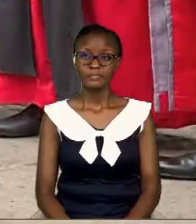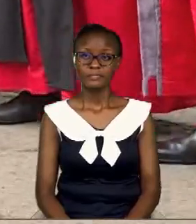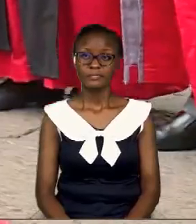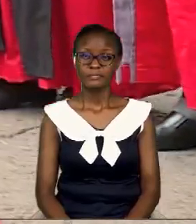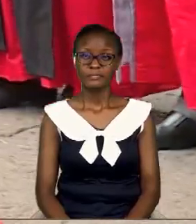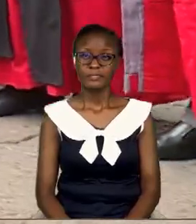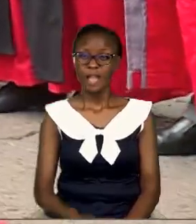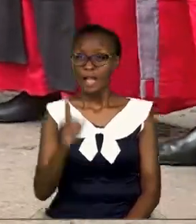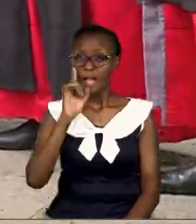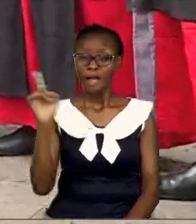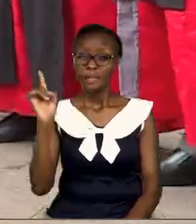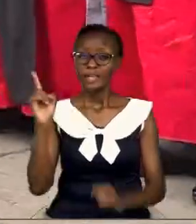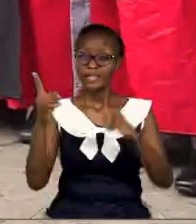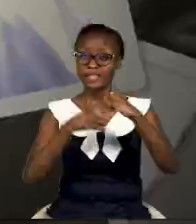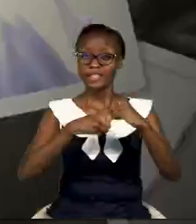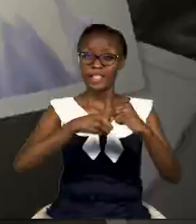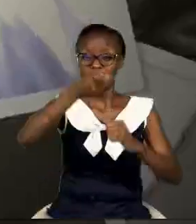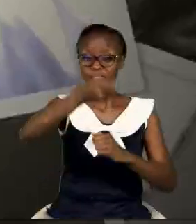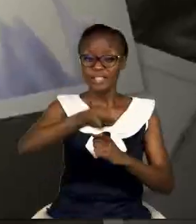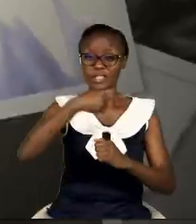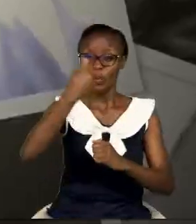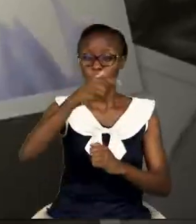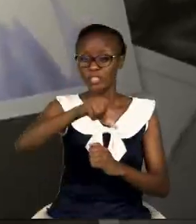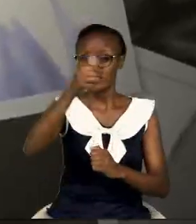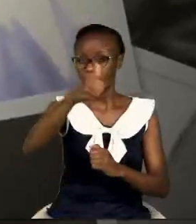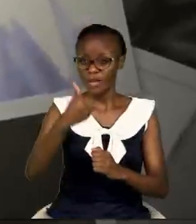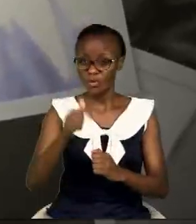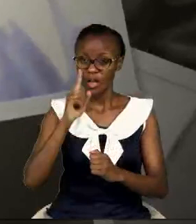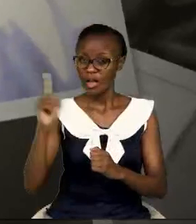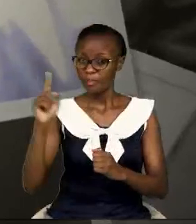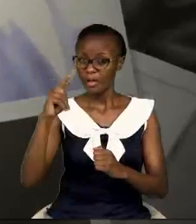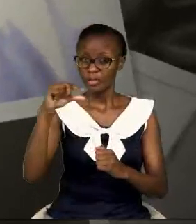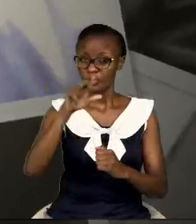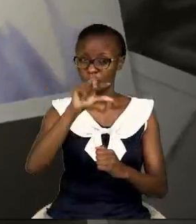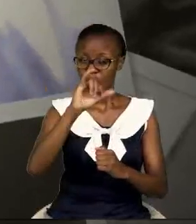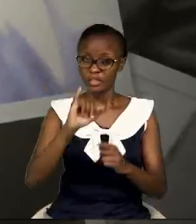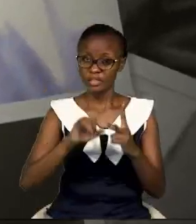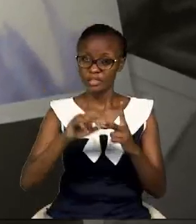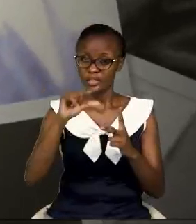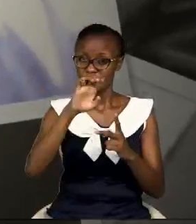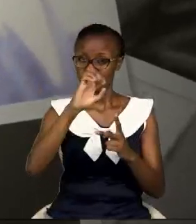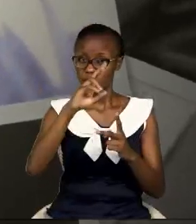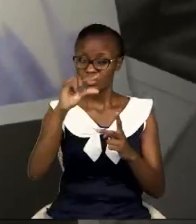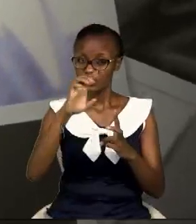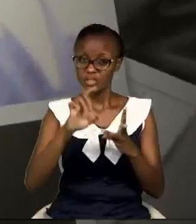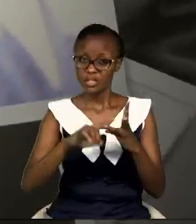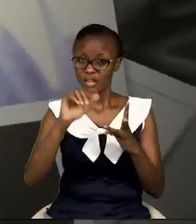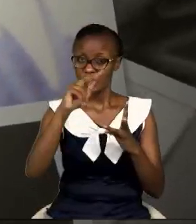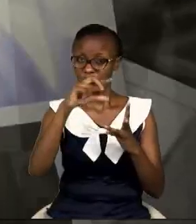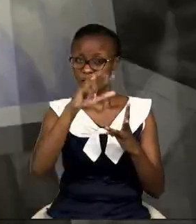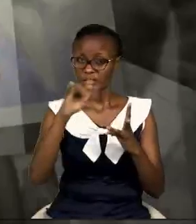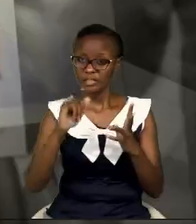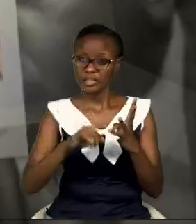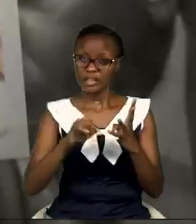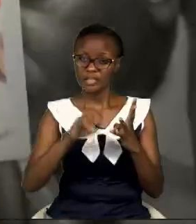The 6 judges that are not appointed by the President are High Court Judges Joel Ngugi, George Odunga, Agri Muchelule, and Weldon